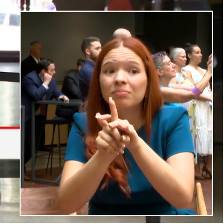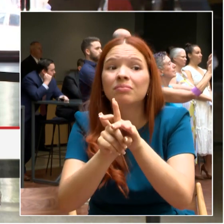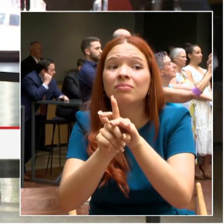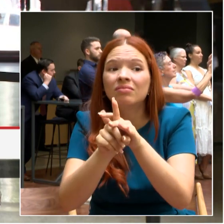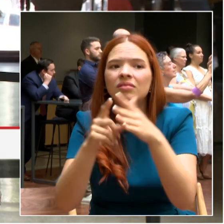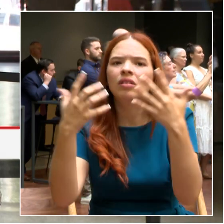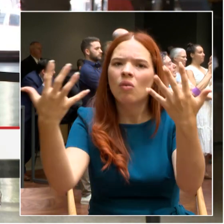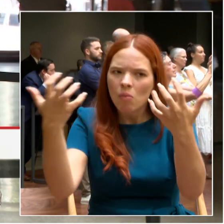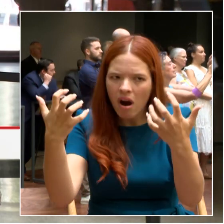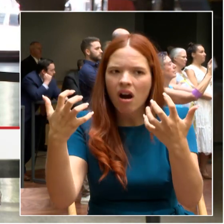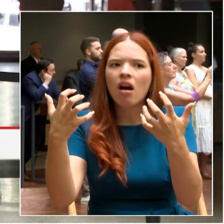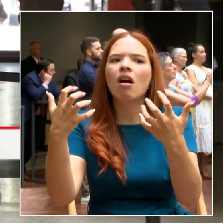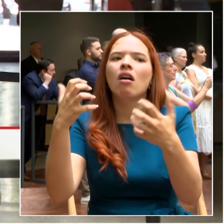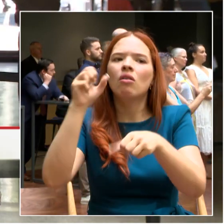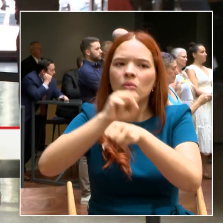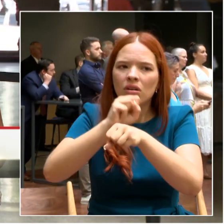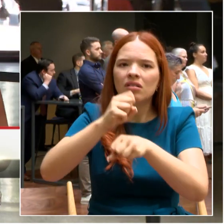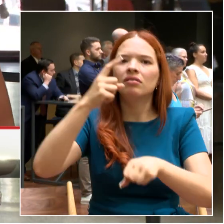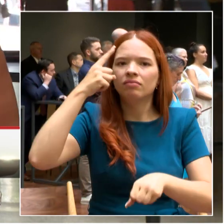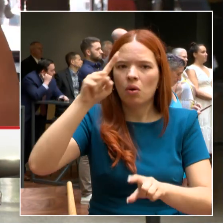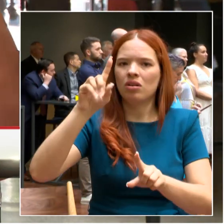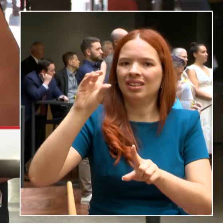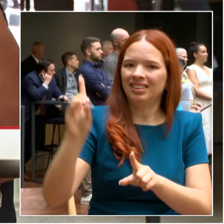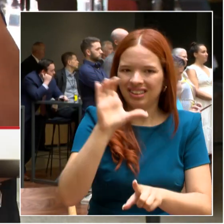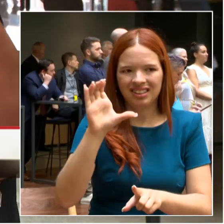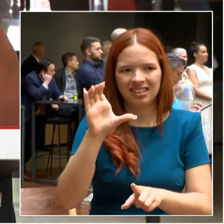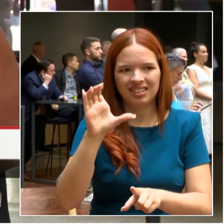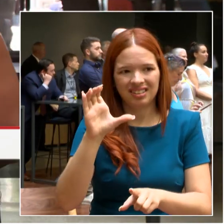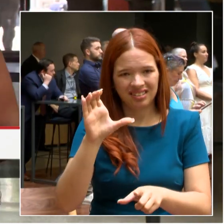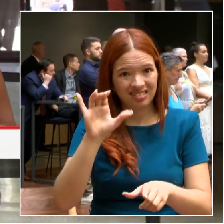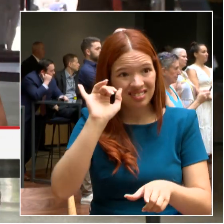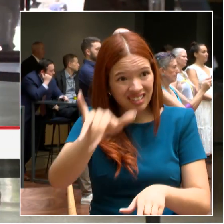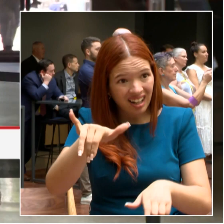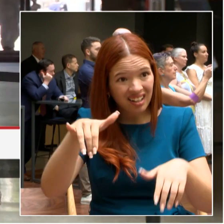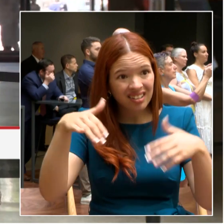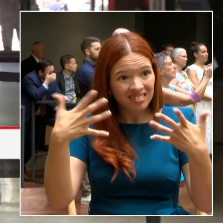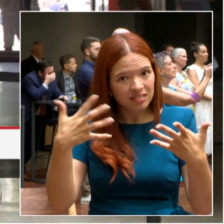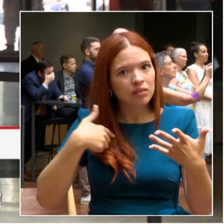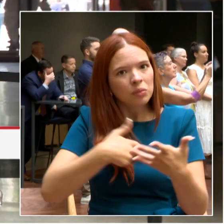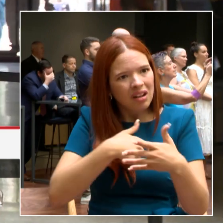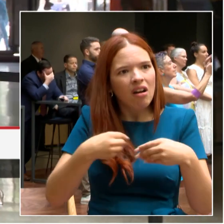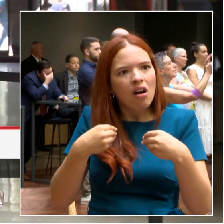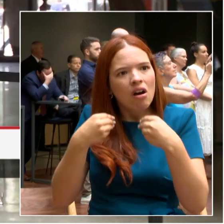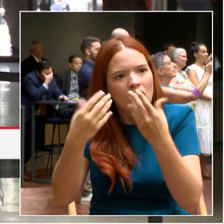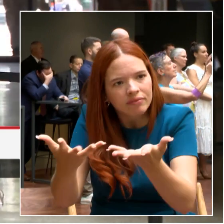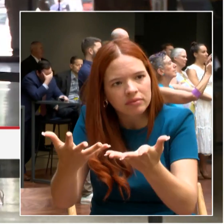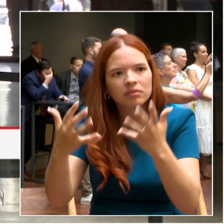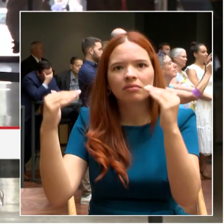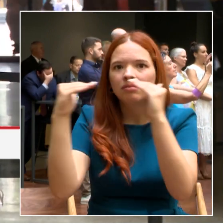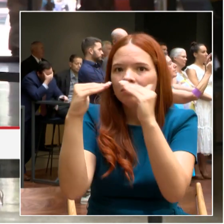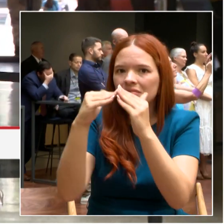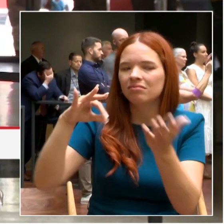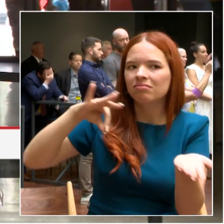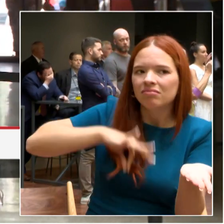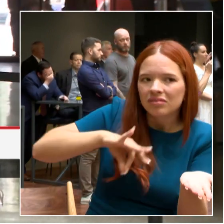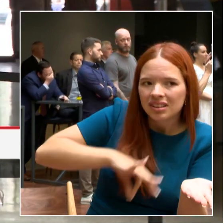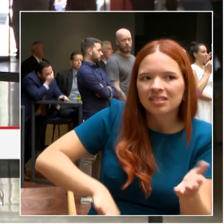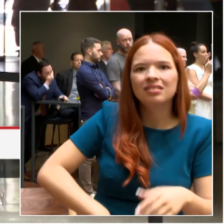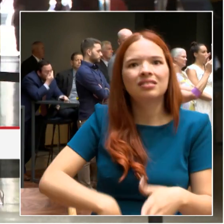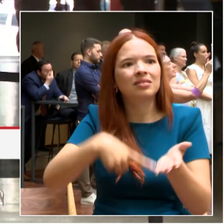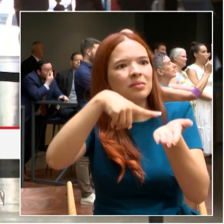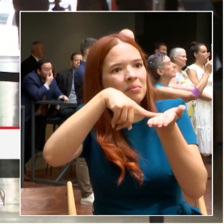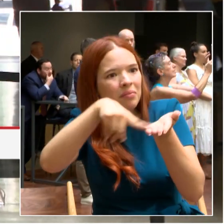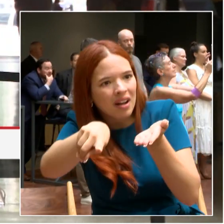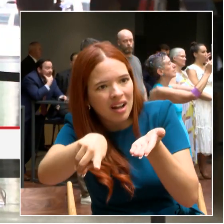great pay, and they also recognize that they have to serve DC residents in person. So you can